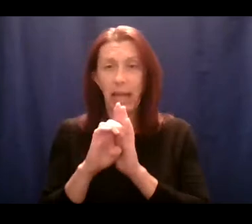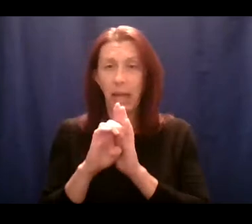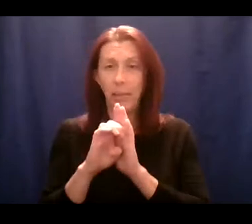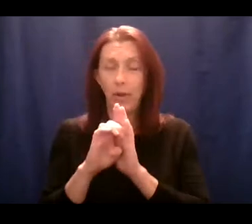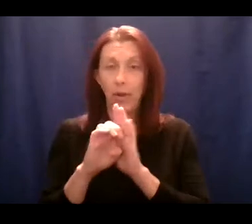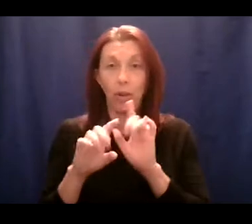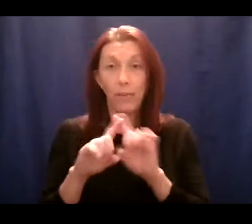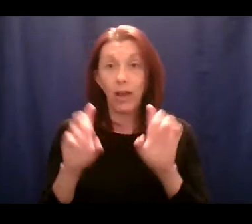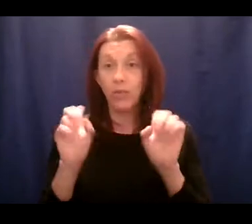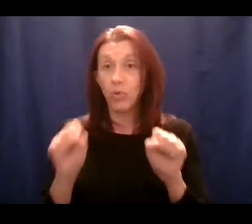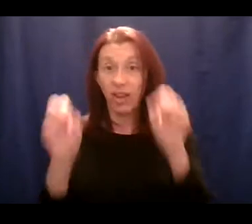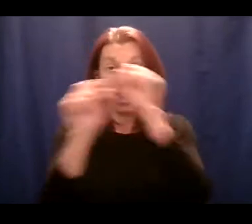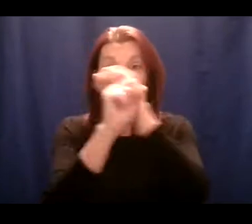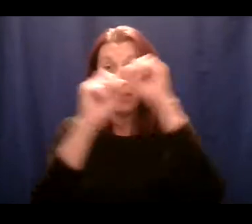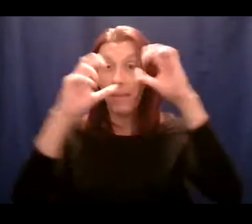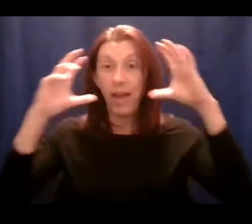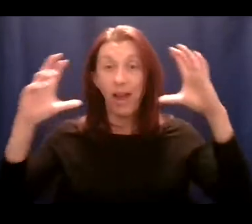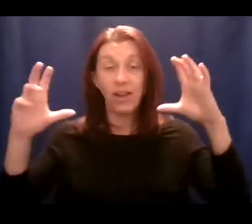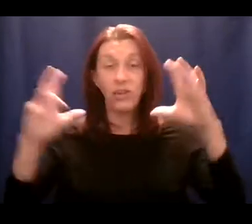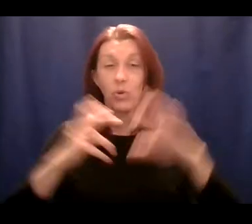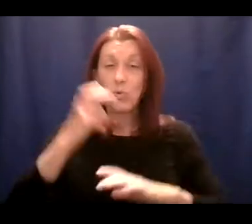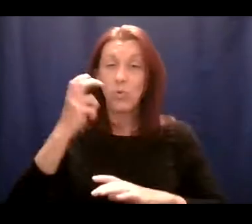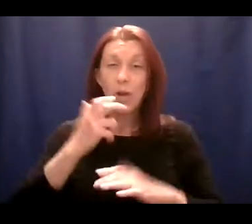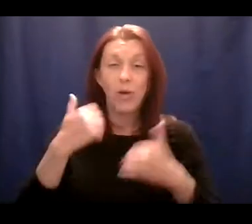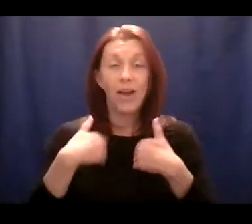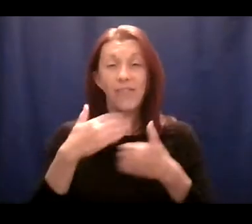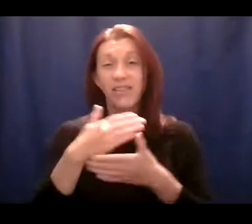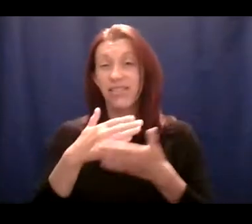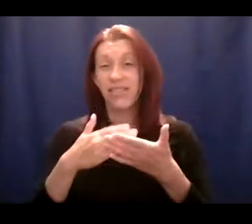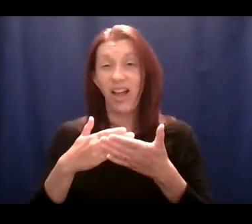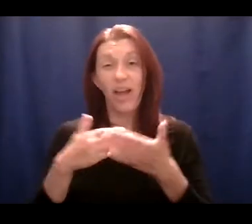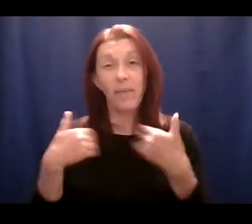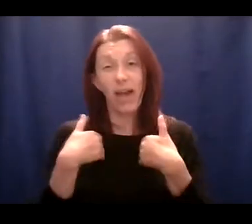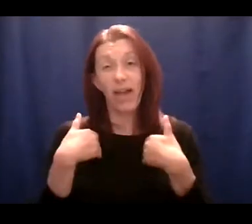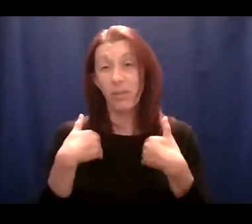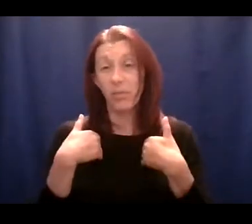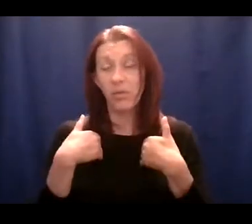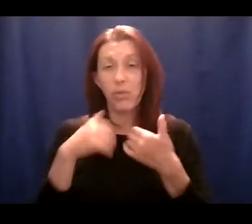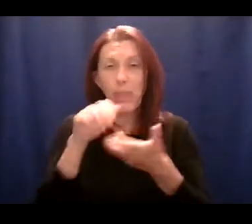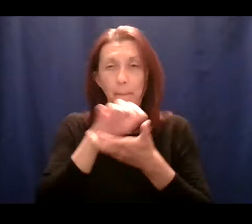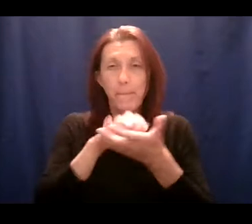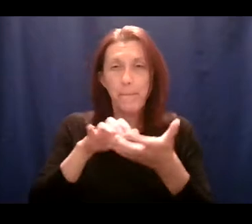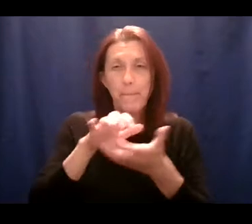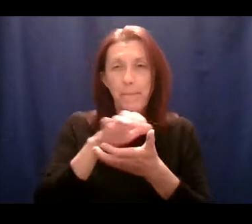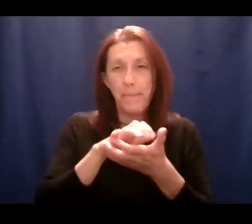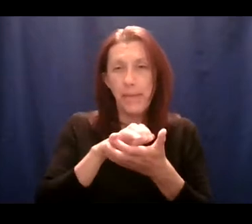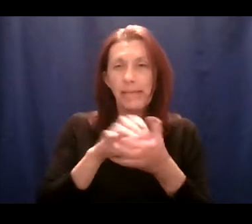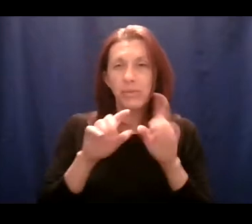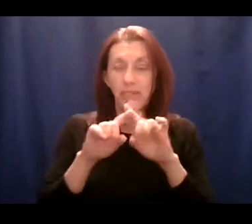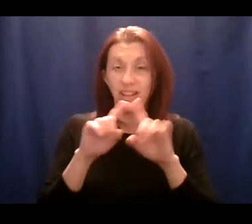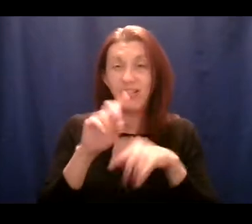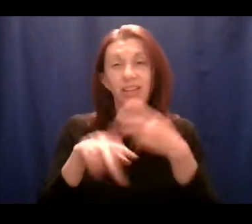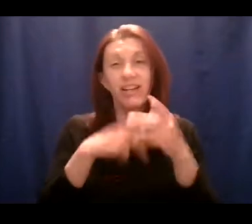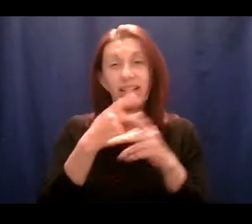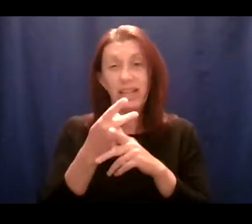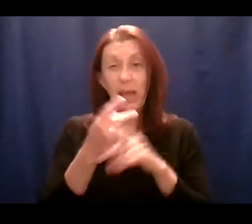But as you can imagine, there are some animals that have kind of a mix between some of those features and shapes of teeth that we've been